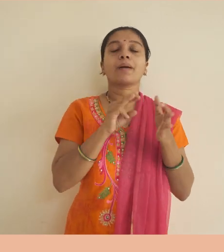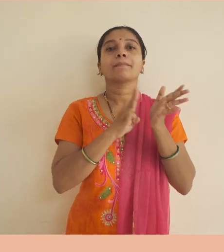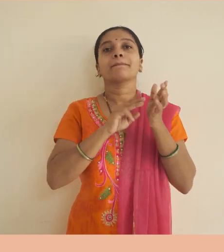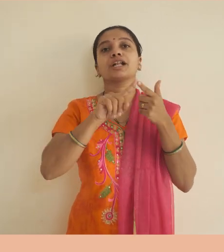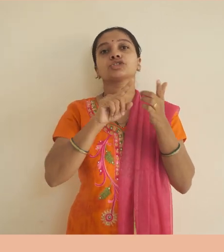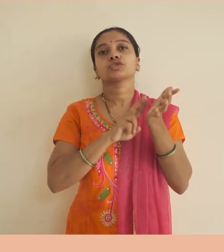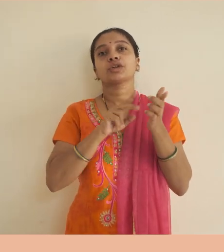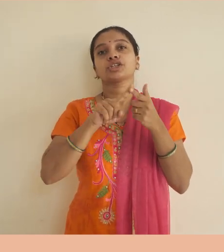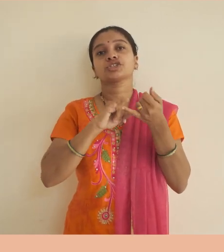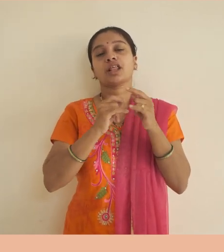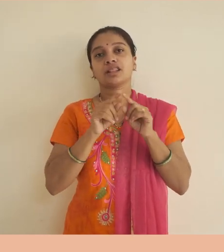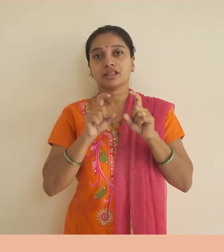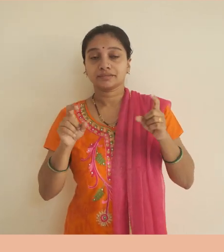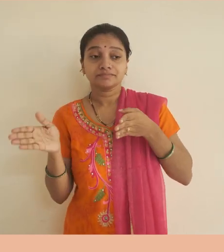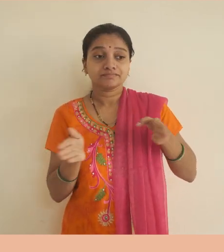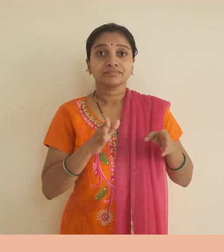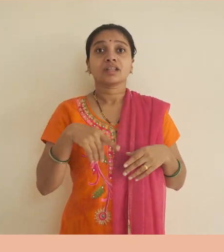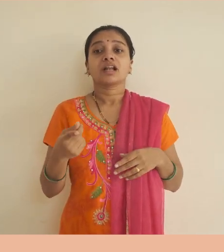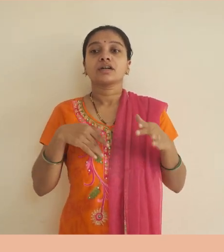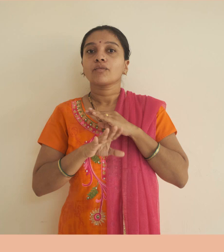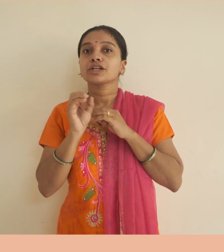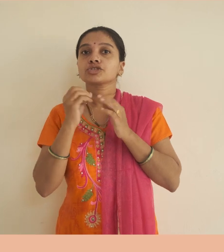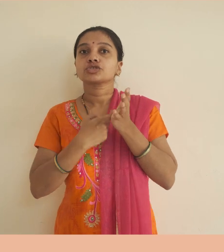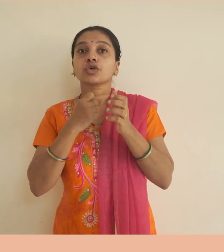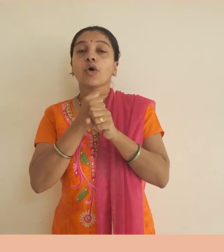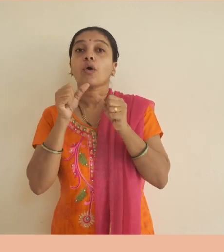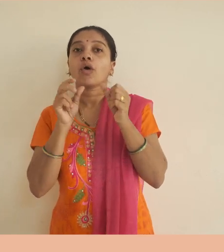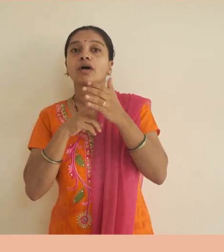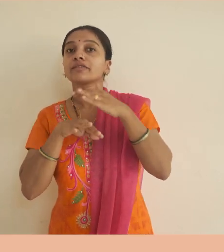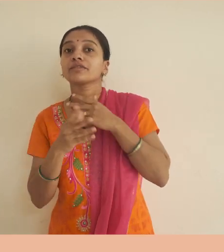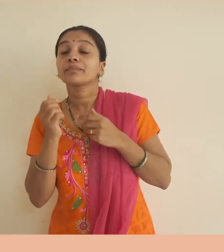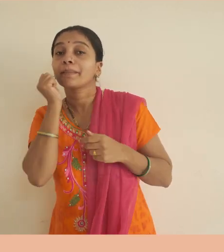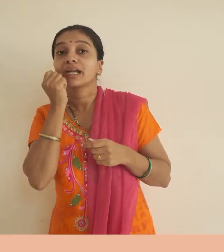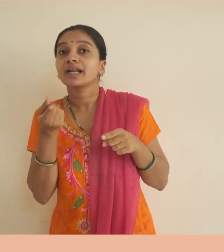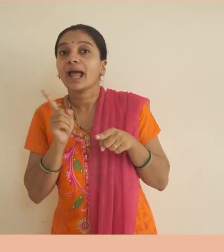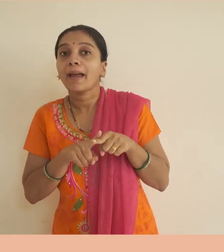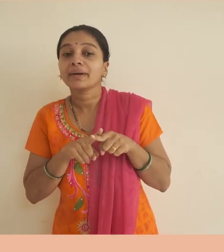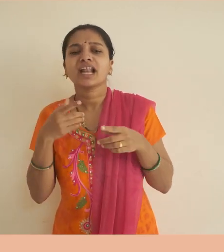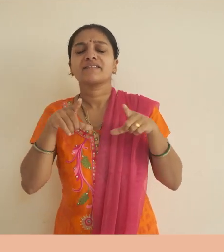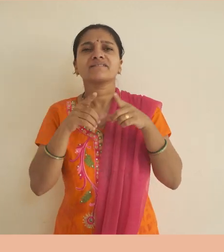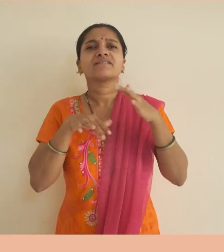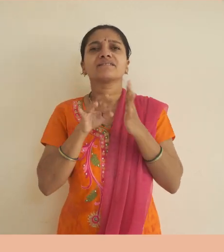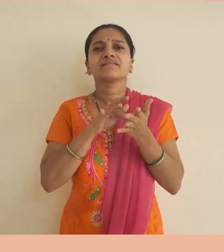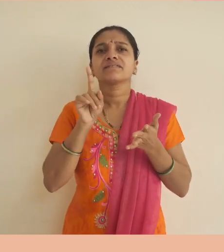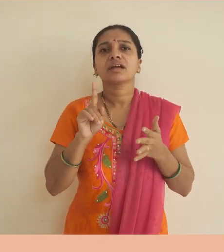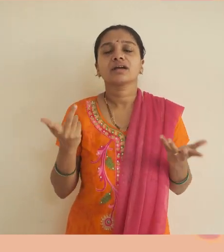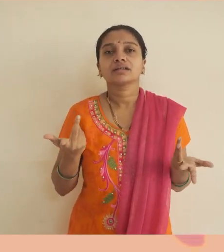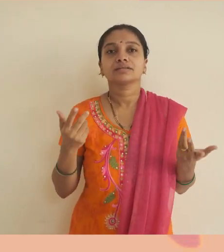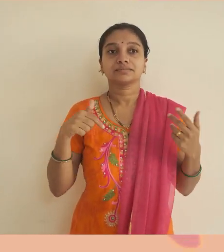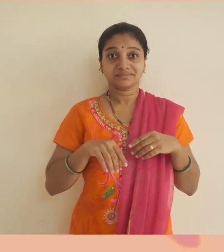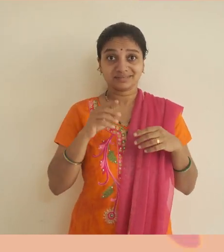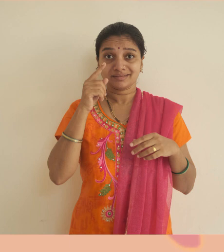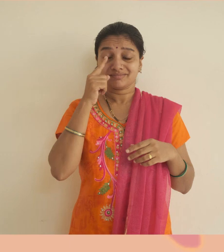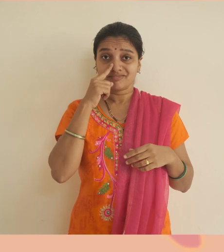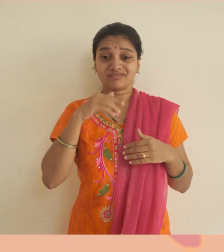also referred to as menstruation. Which organs are responsible for your periods and where are they?